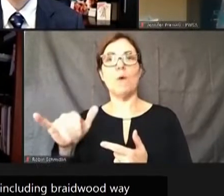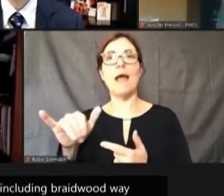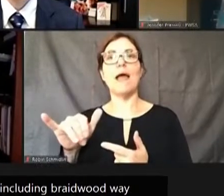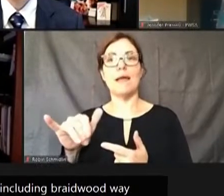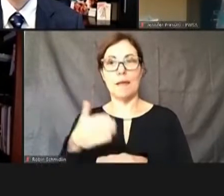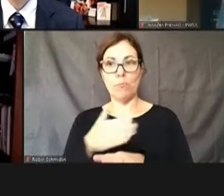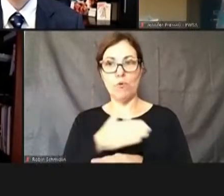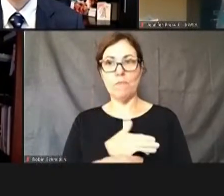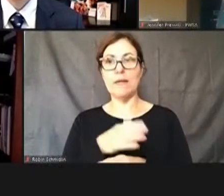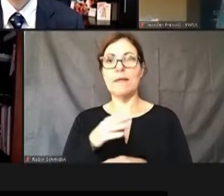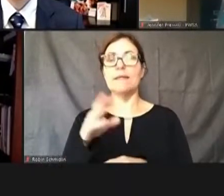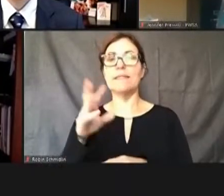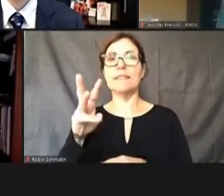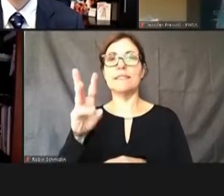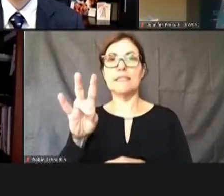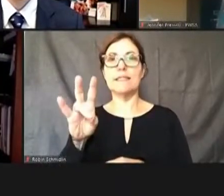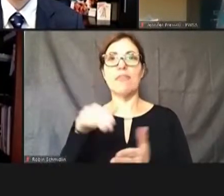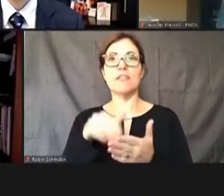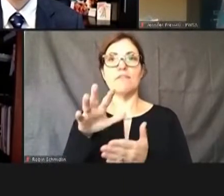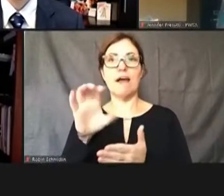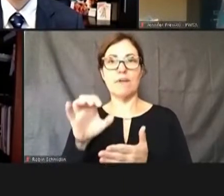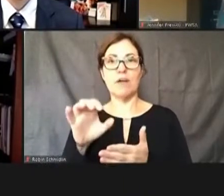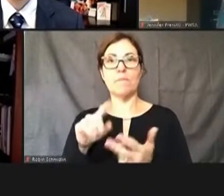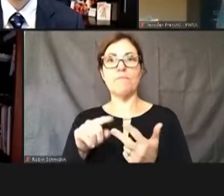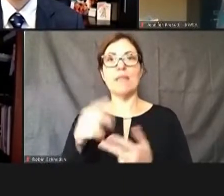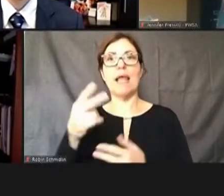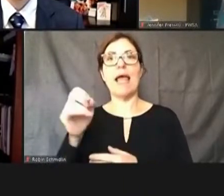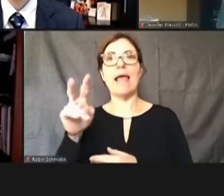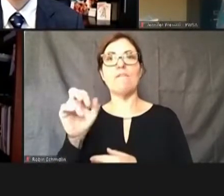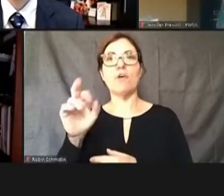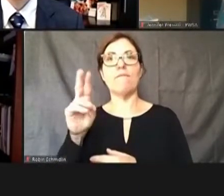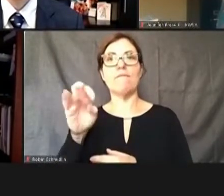$67,500 from each entity, Haverville Street improvements,